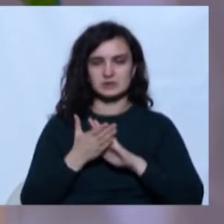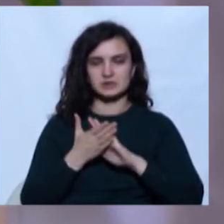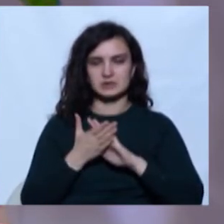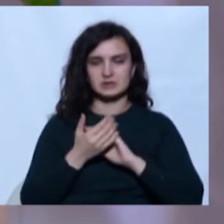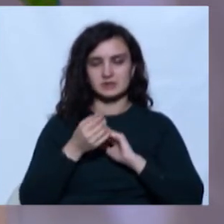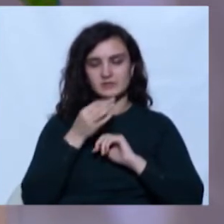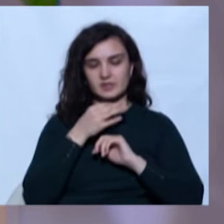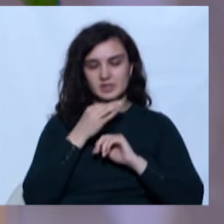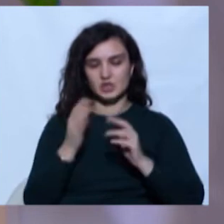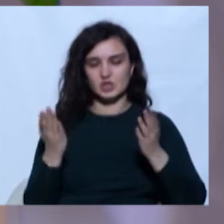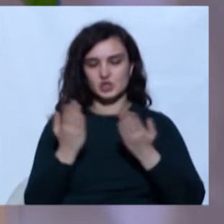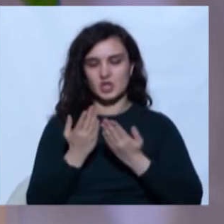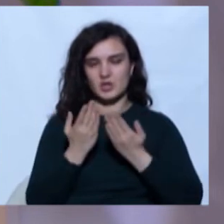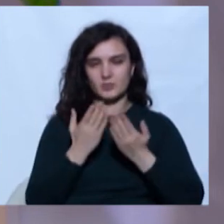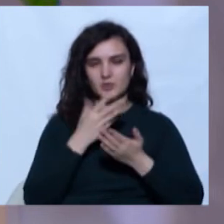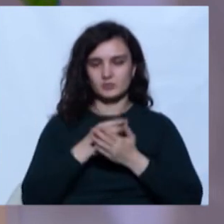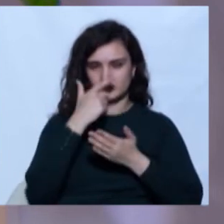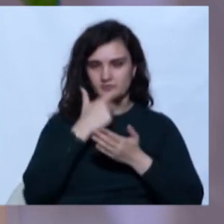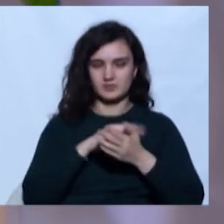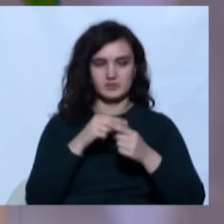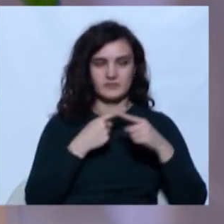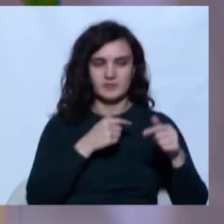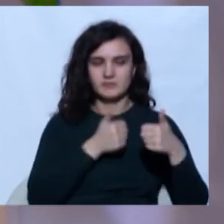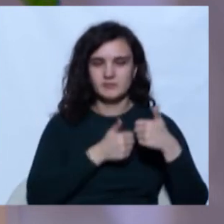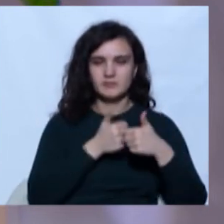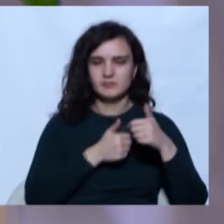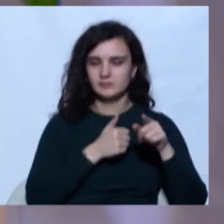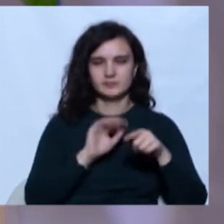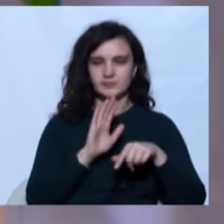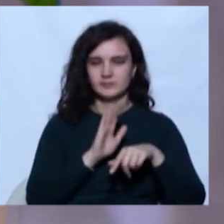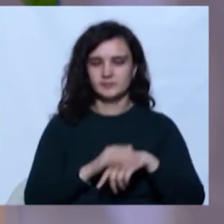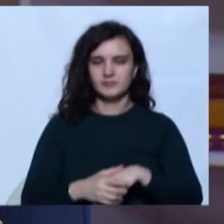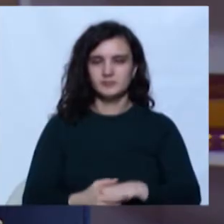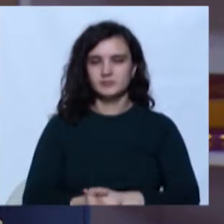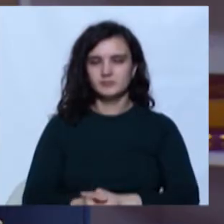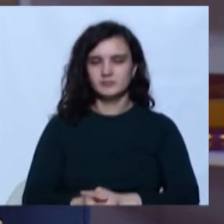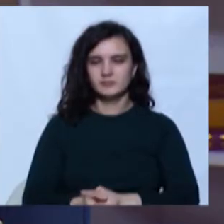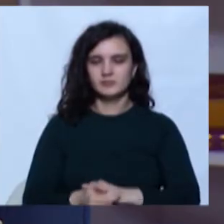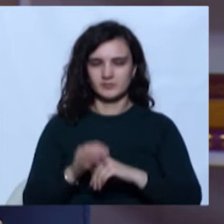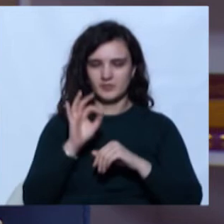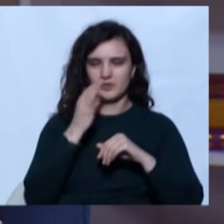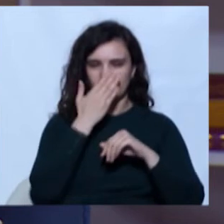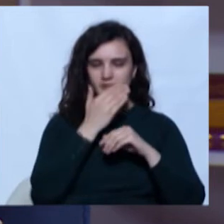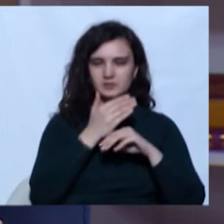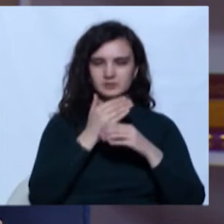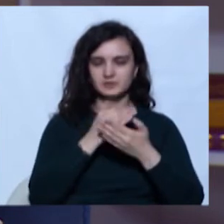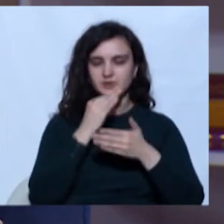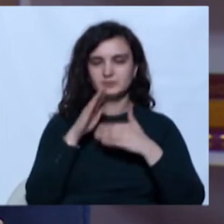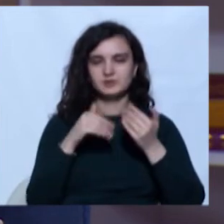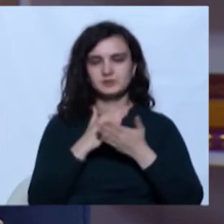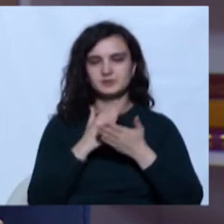than comparing yourself to others and trying to ruin them. That's a good lesson. Now next we